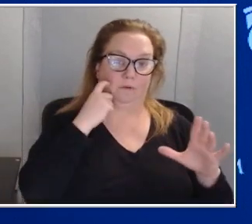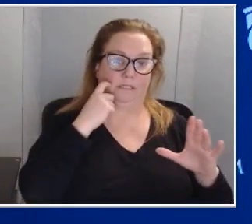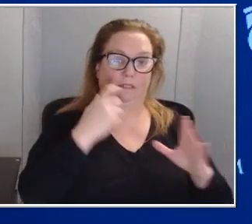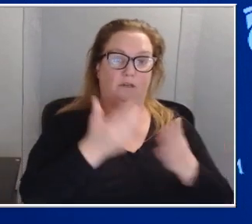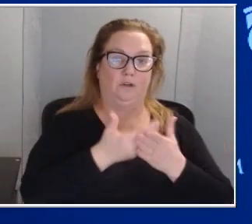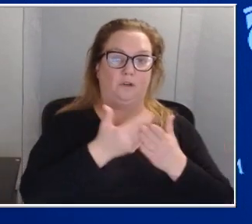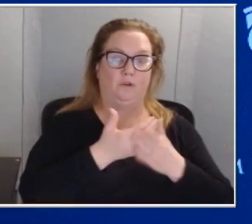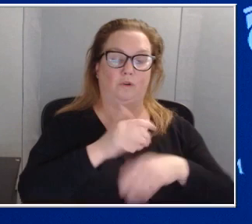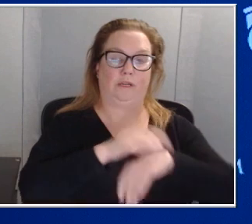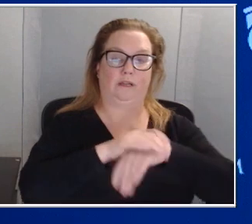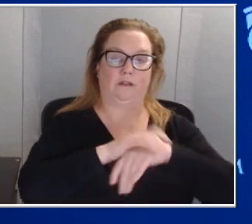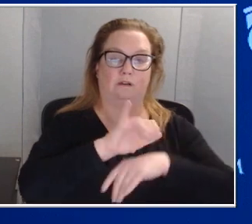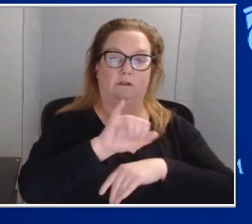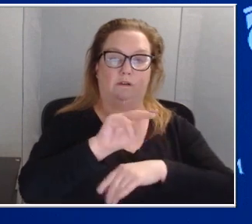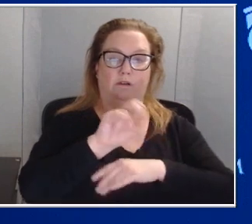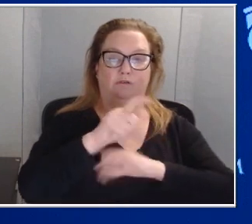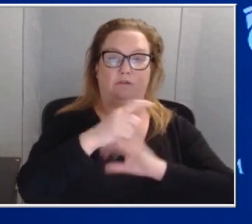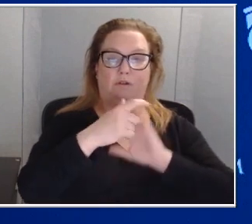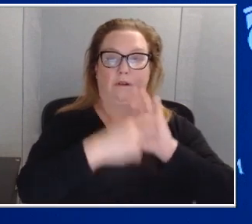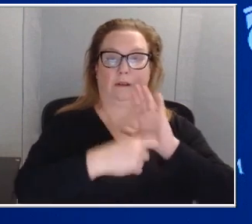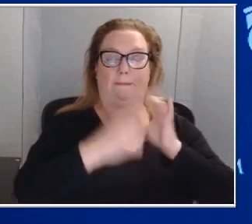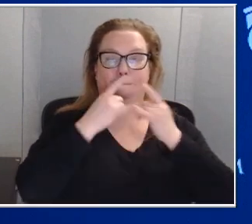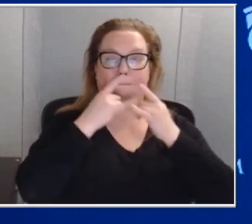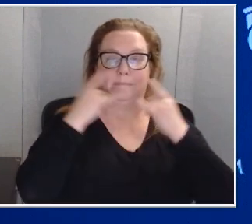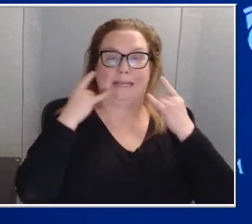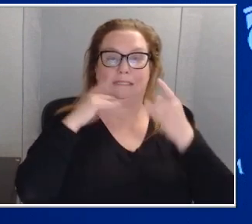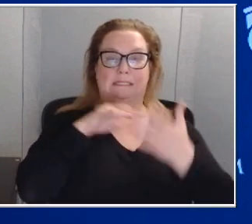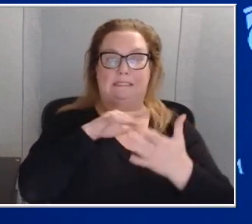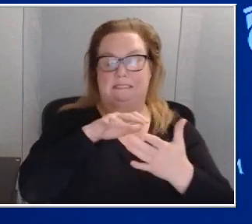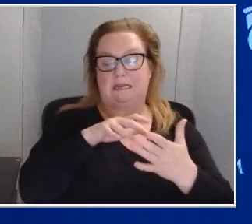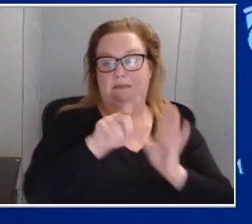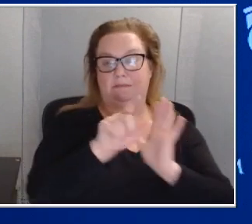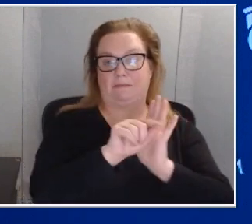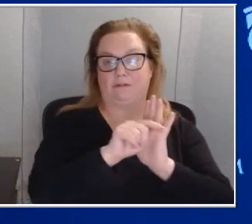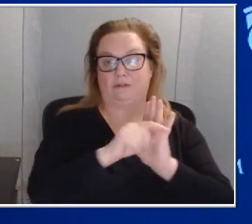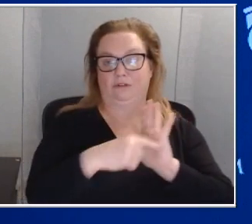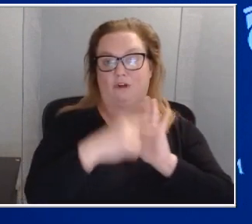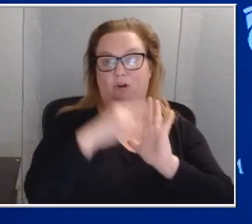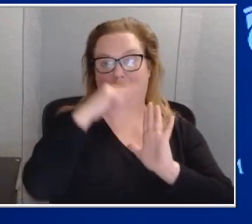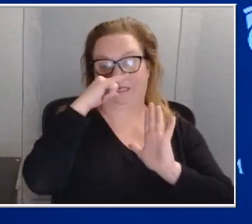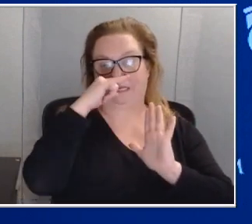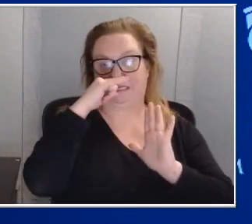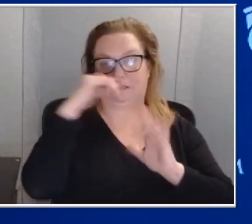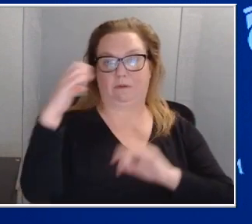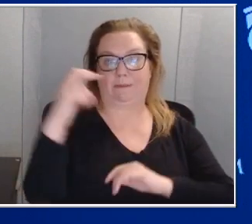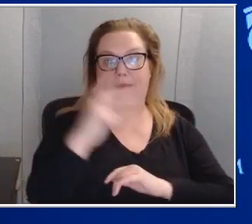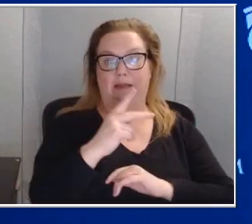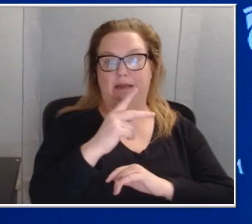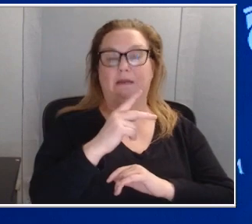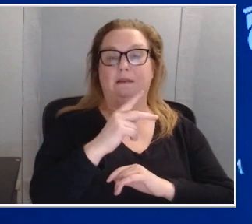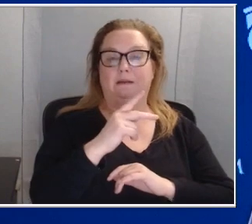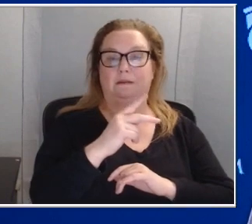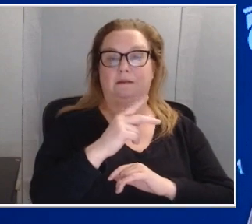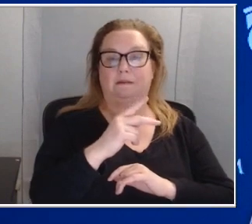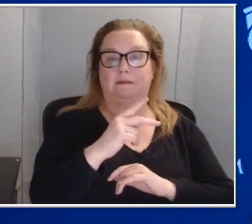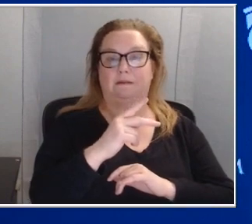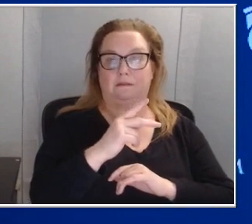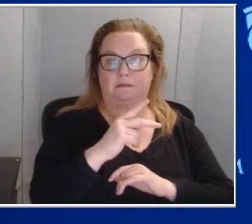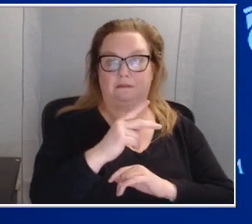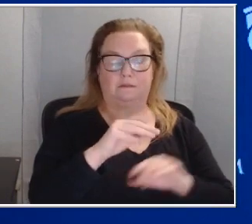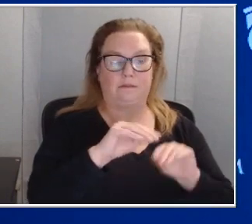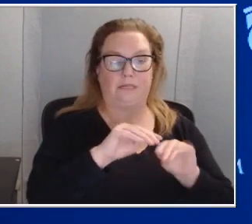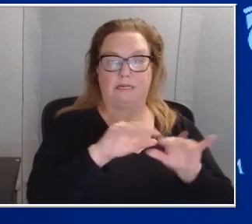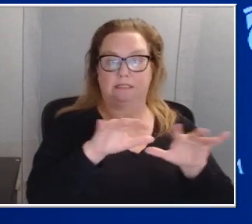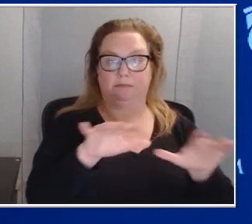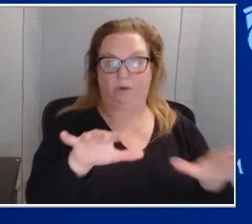Medicine masking study published, which showed that when kids went back, they did spread the disease.